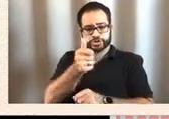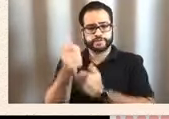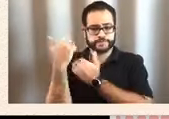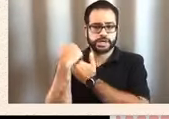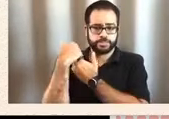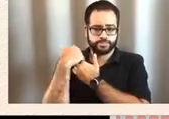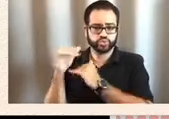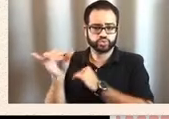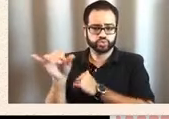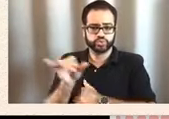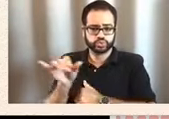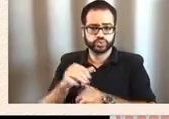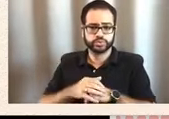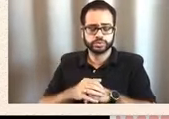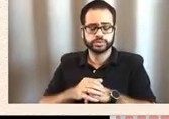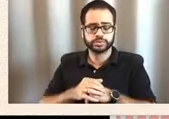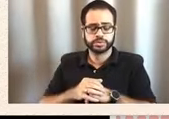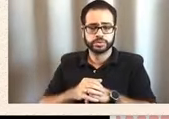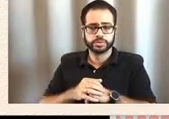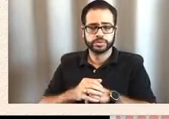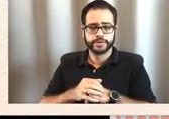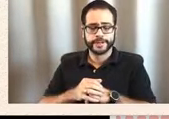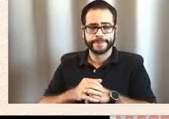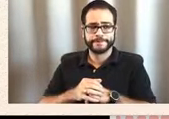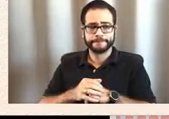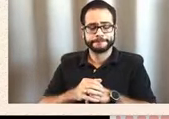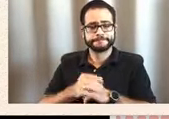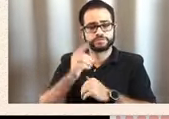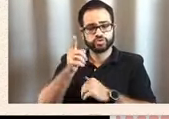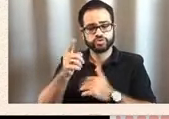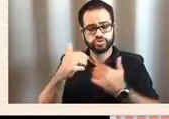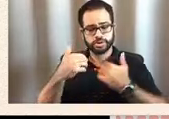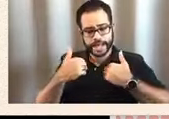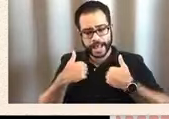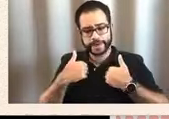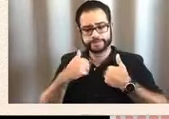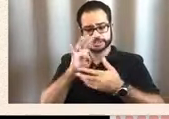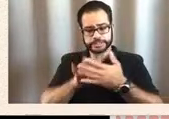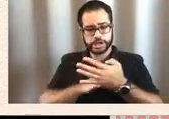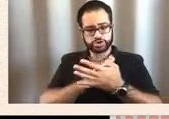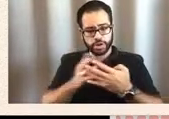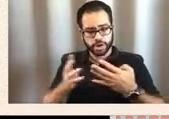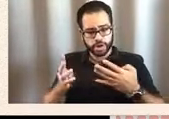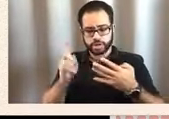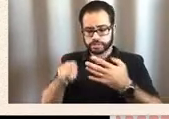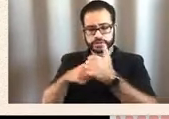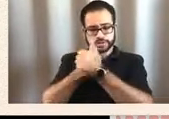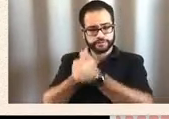that you have a schedule and obligations to